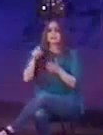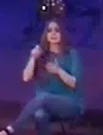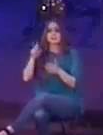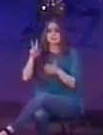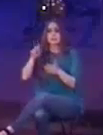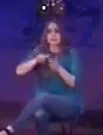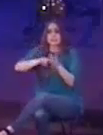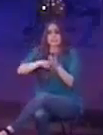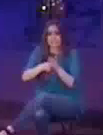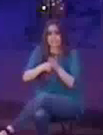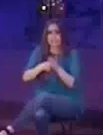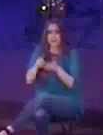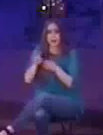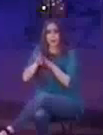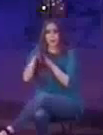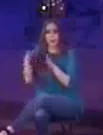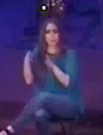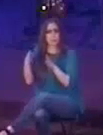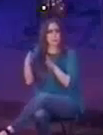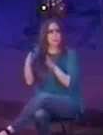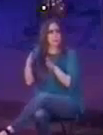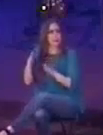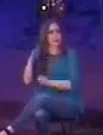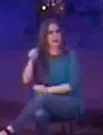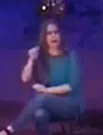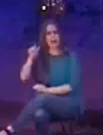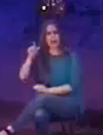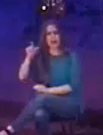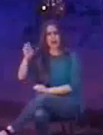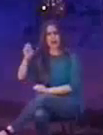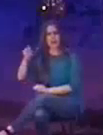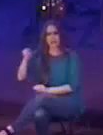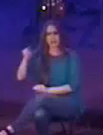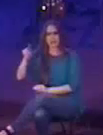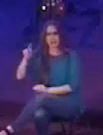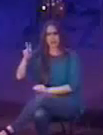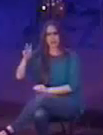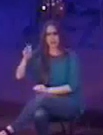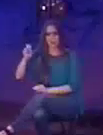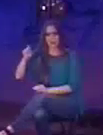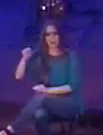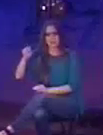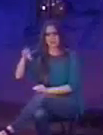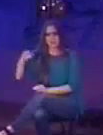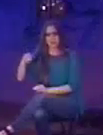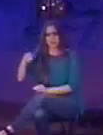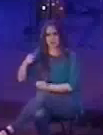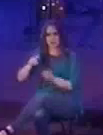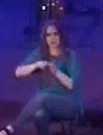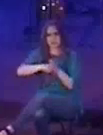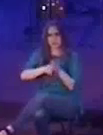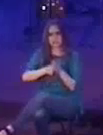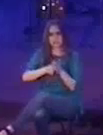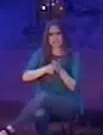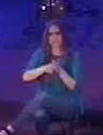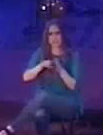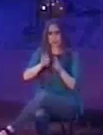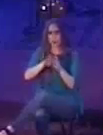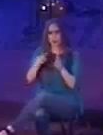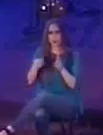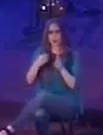opens, it's a Allen wrench key. And it opens those back doors to the gym. You stick it in there